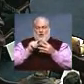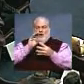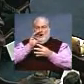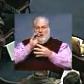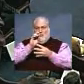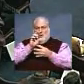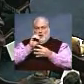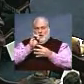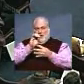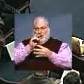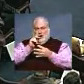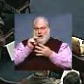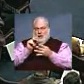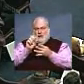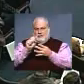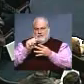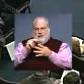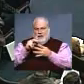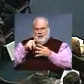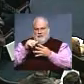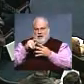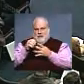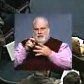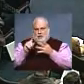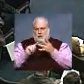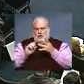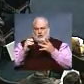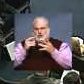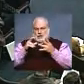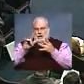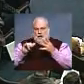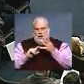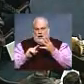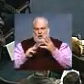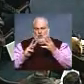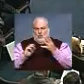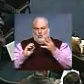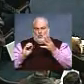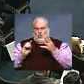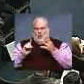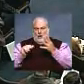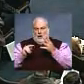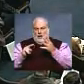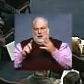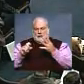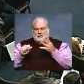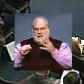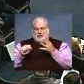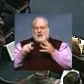drainage issues in the areas noted in subsection A, which is the ones I just mentioned;